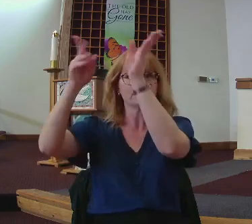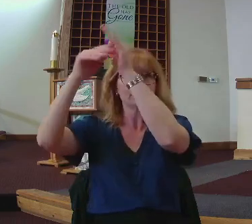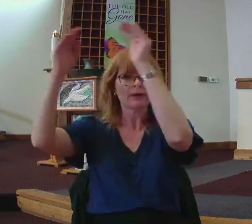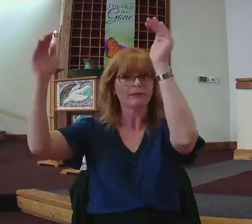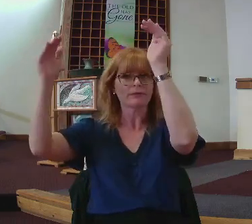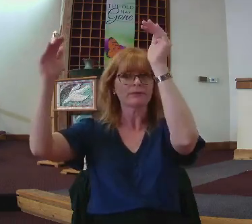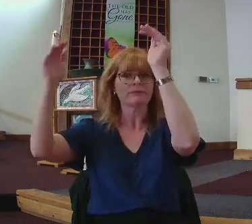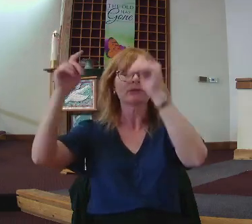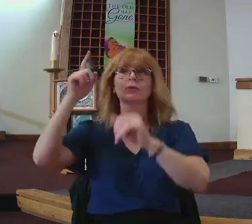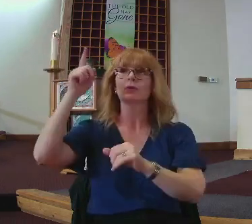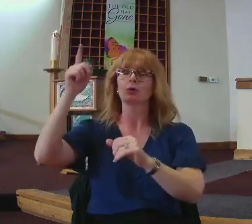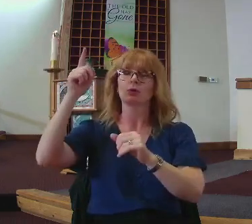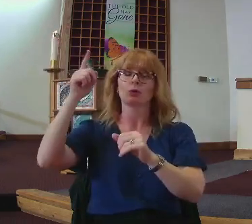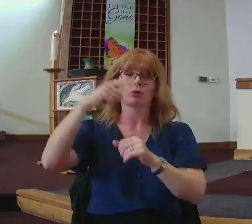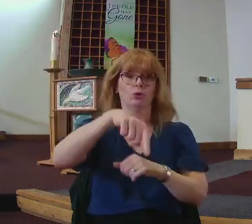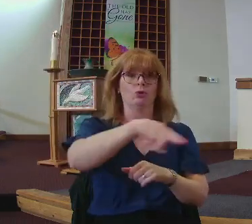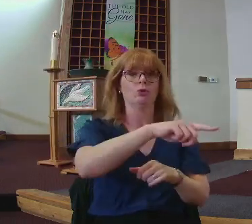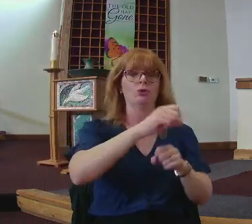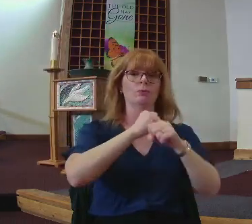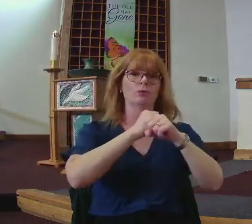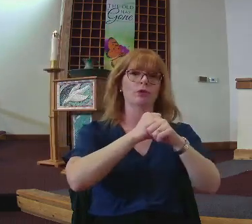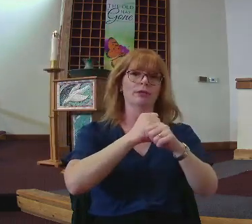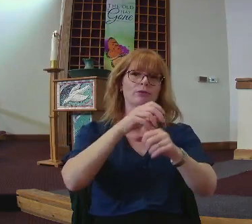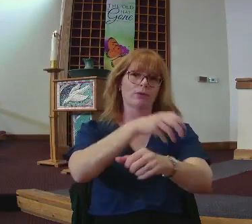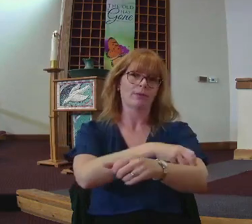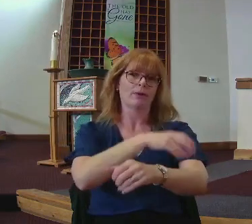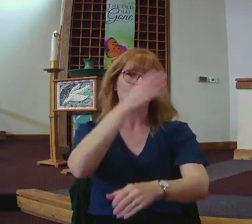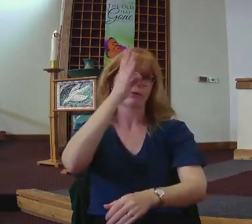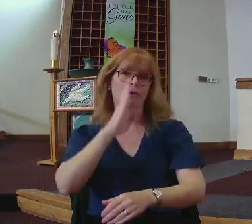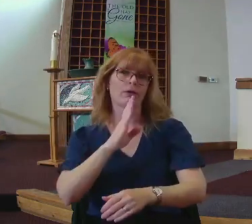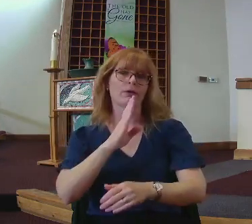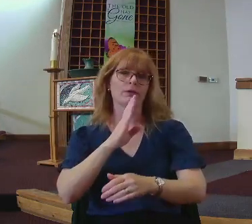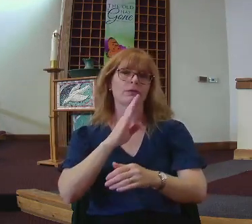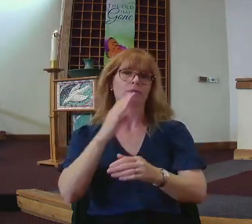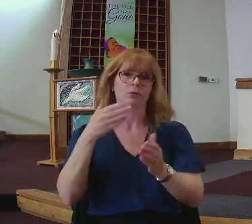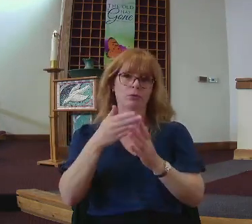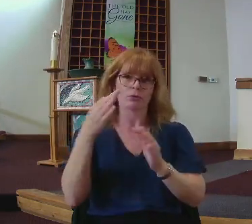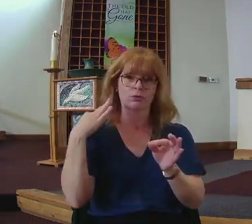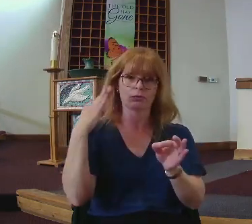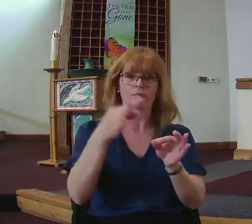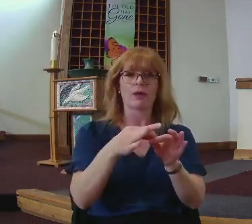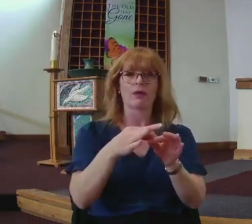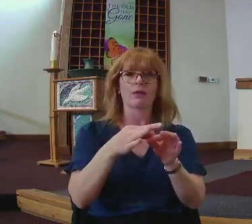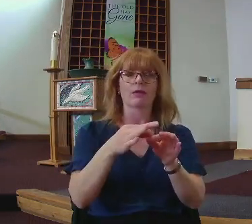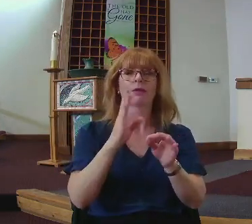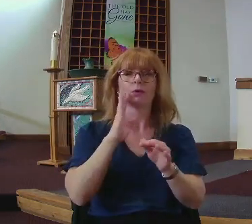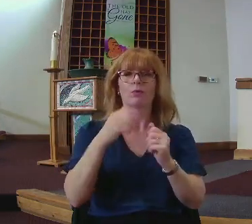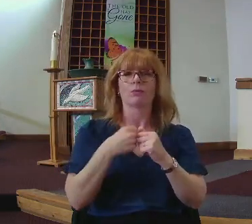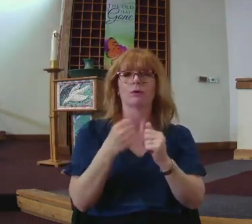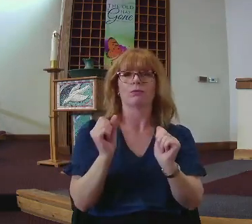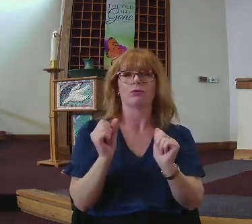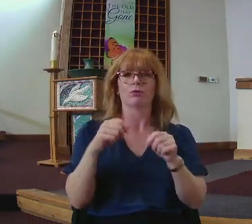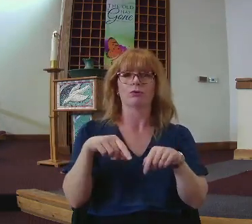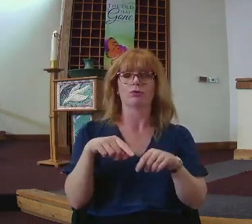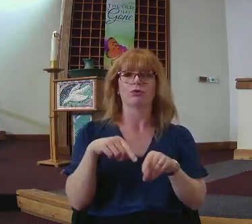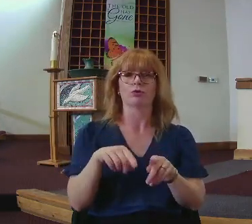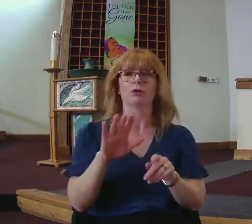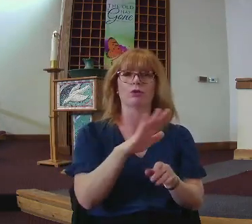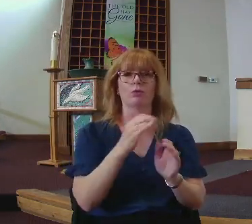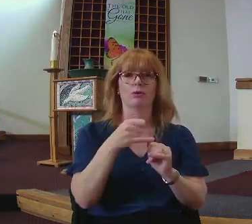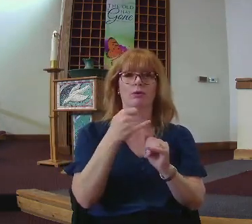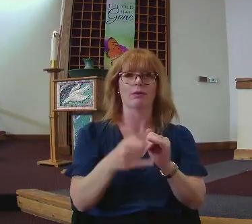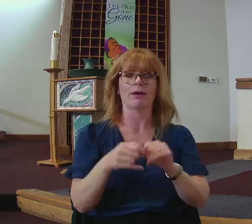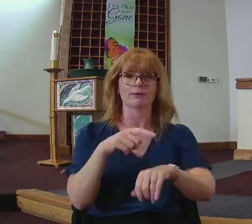by the power of God through faith for a salvation ready to be revealed in the last time. In this